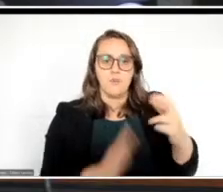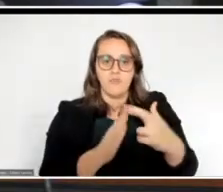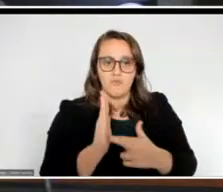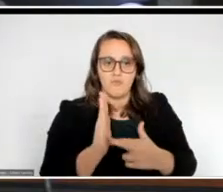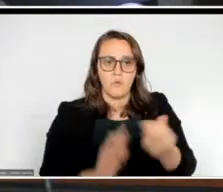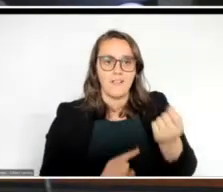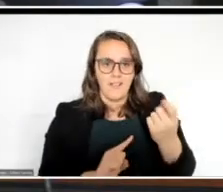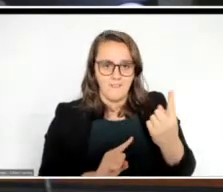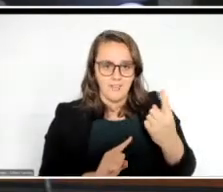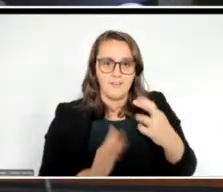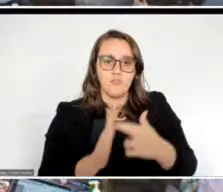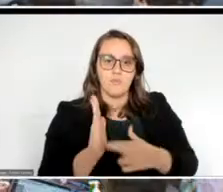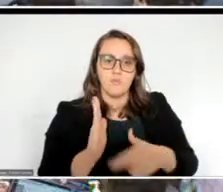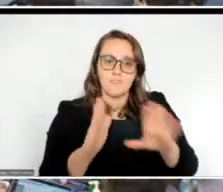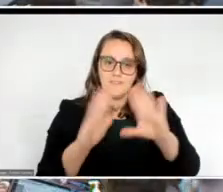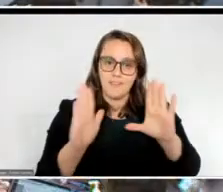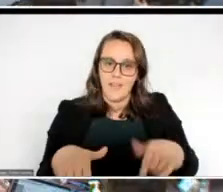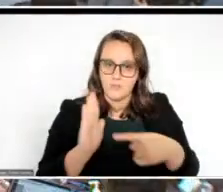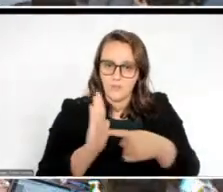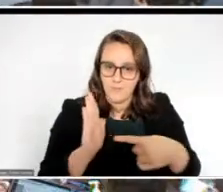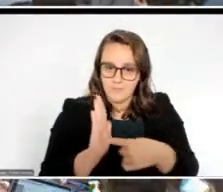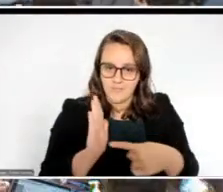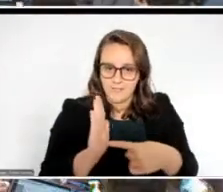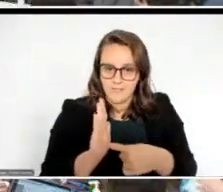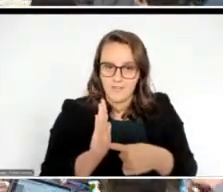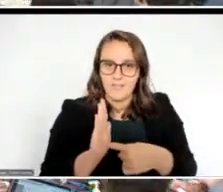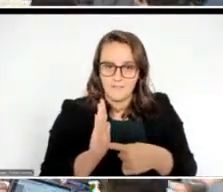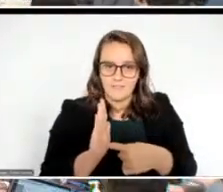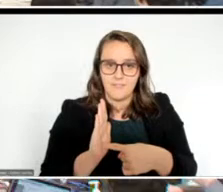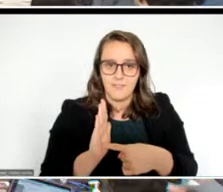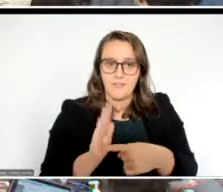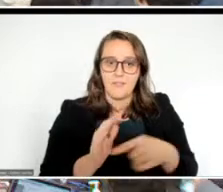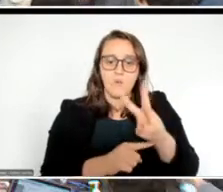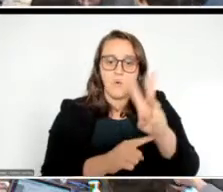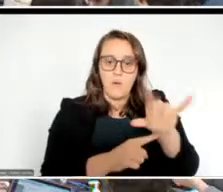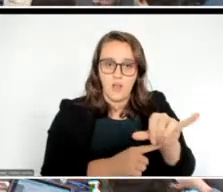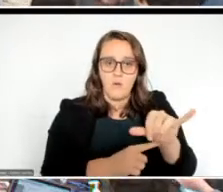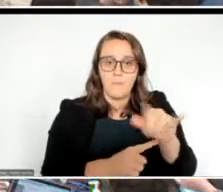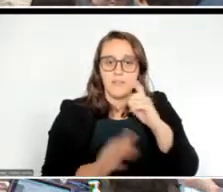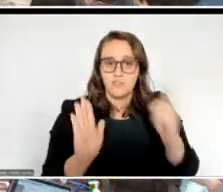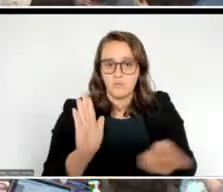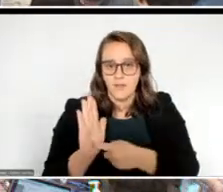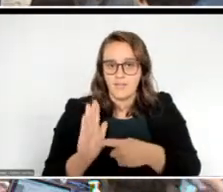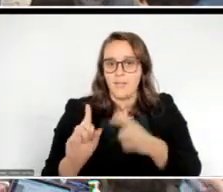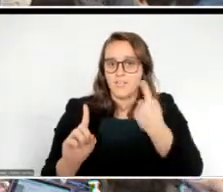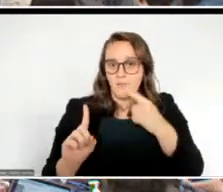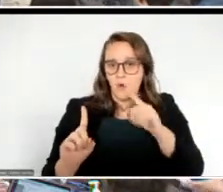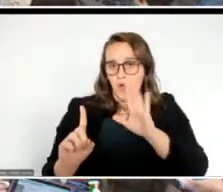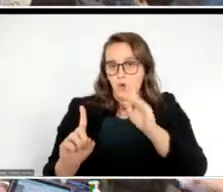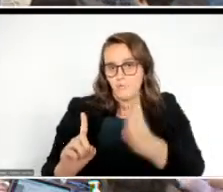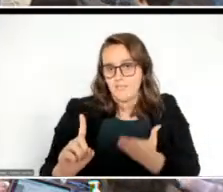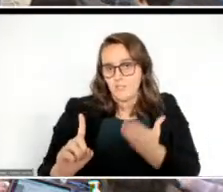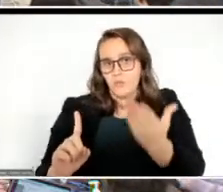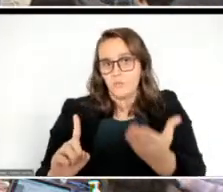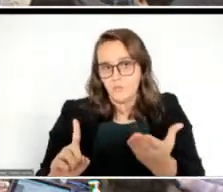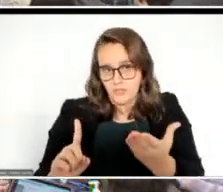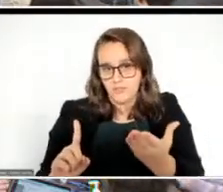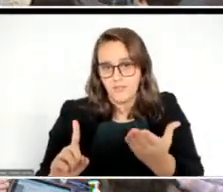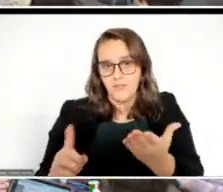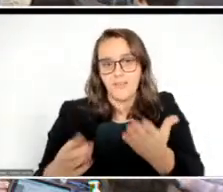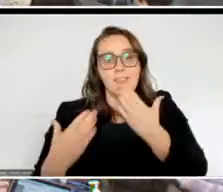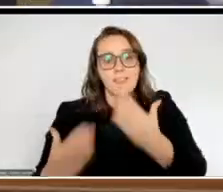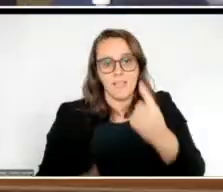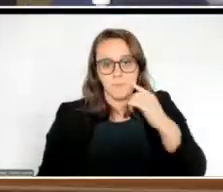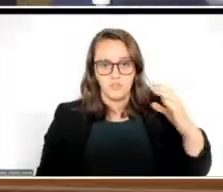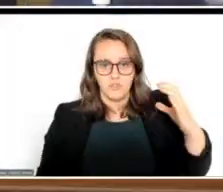Representatives. The gentlewoman from Wyoming is recognized on her resolution. Thank you, Mr. Chairman. Mr.